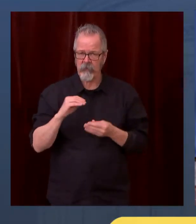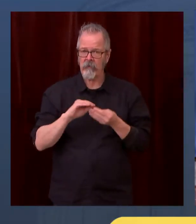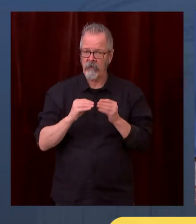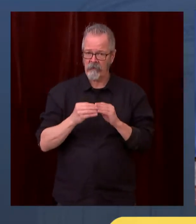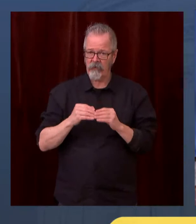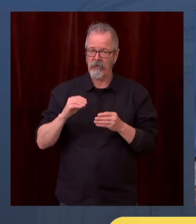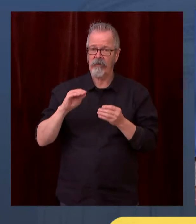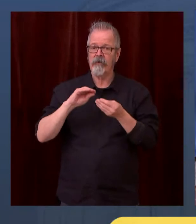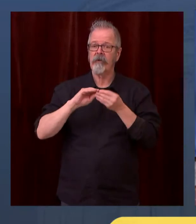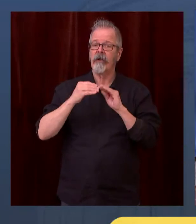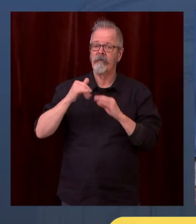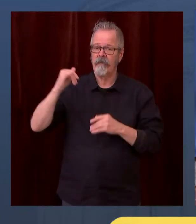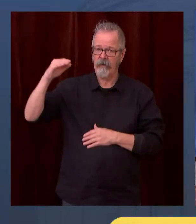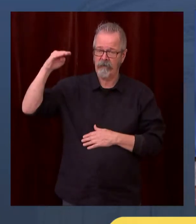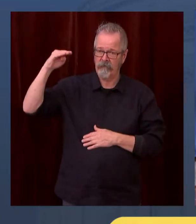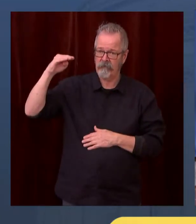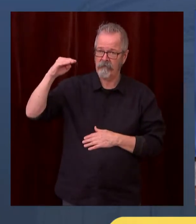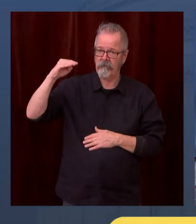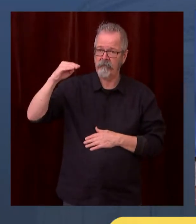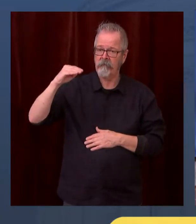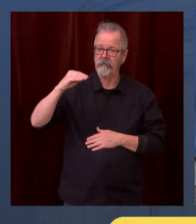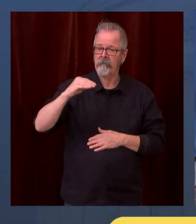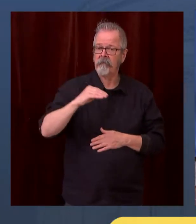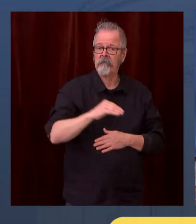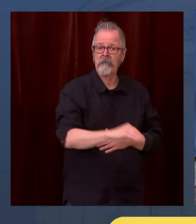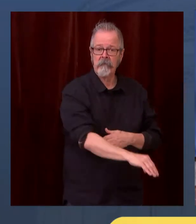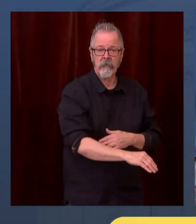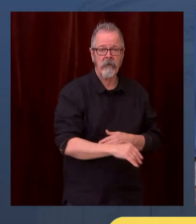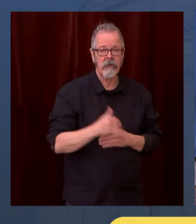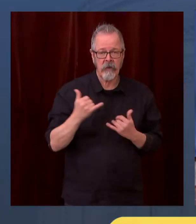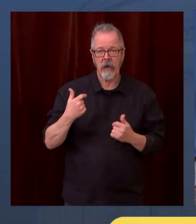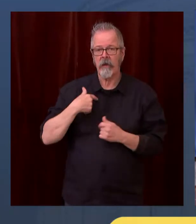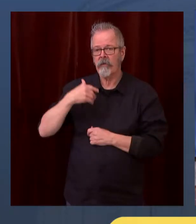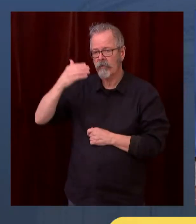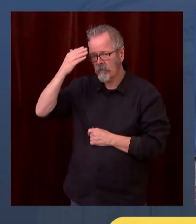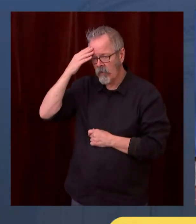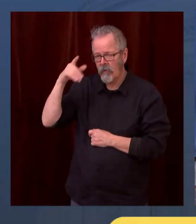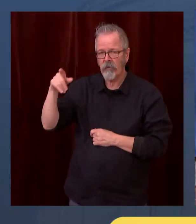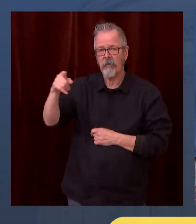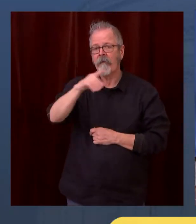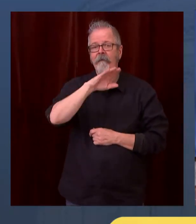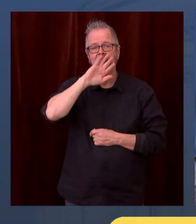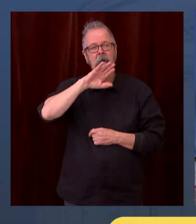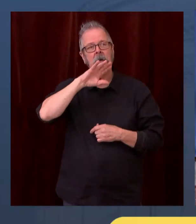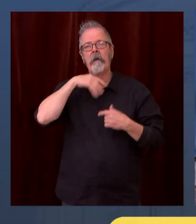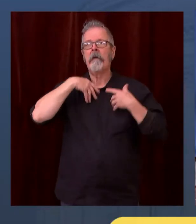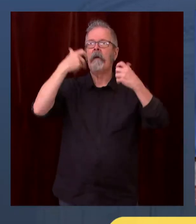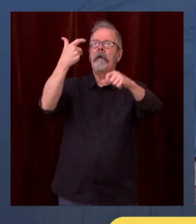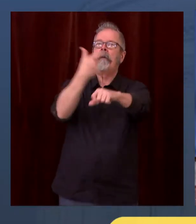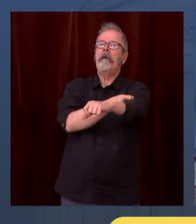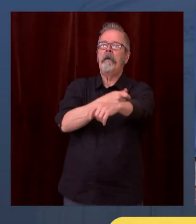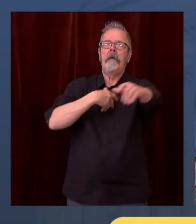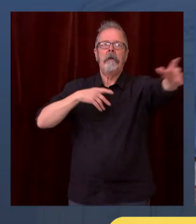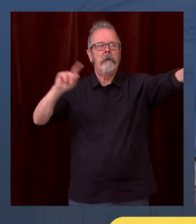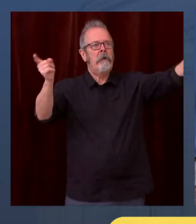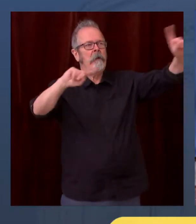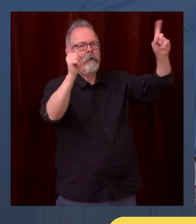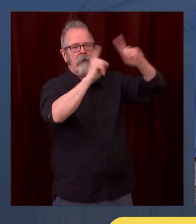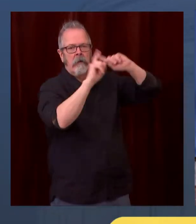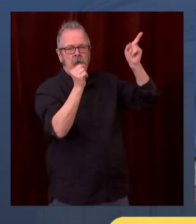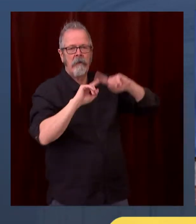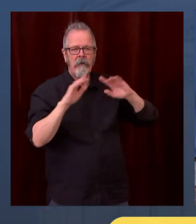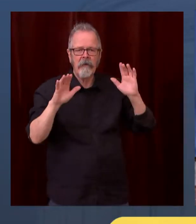we work through the inevitable frustrations of limitations and scarcity, I hope people will keep our eye on the